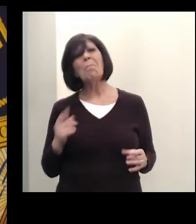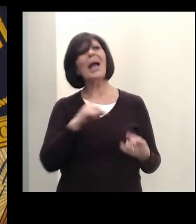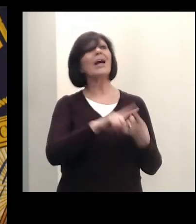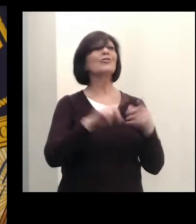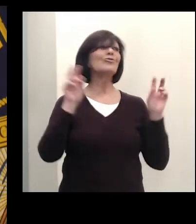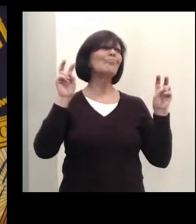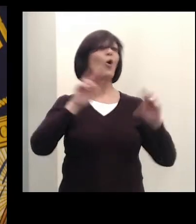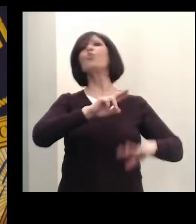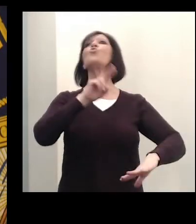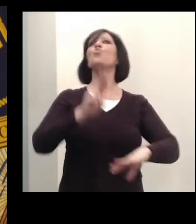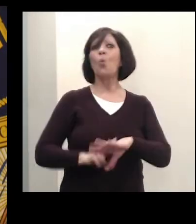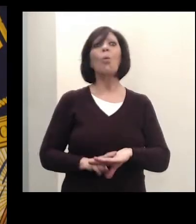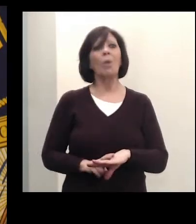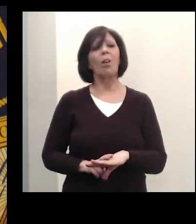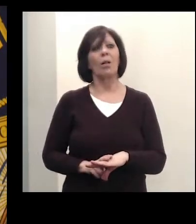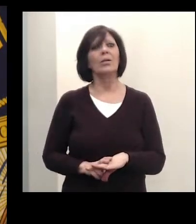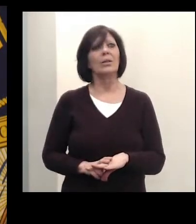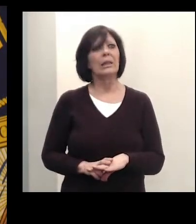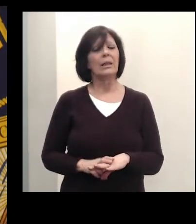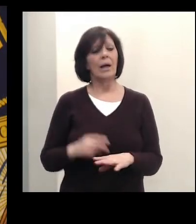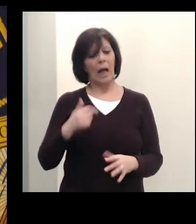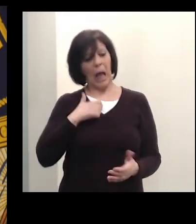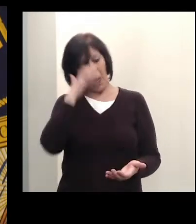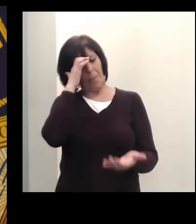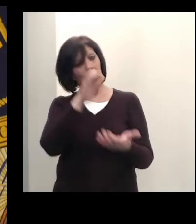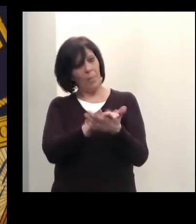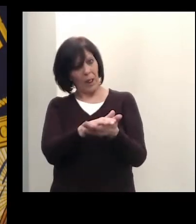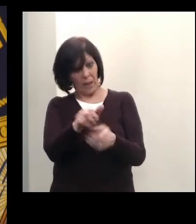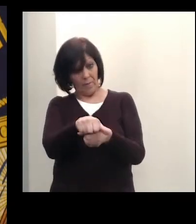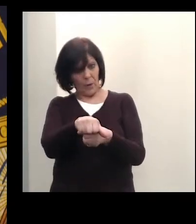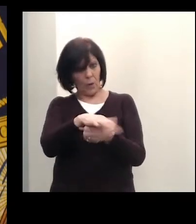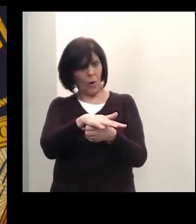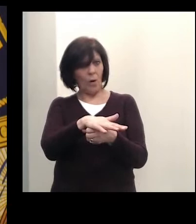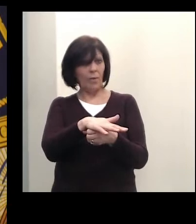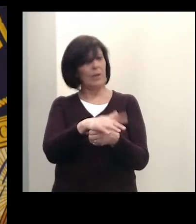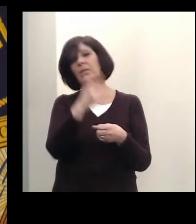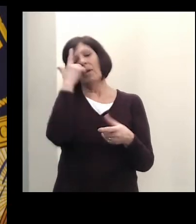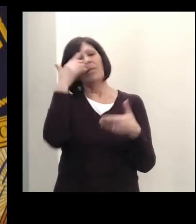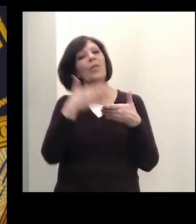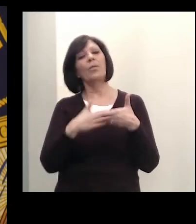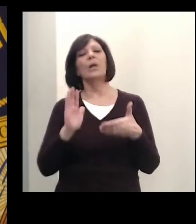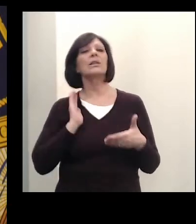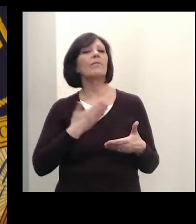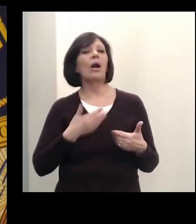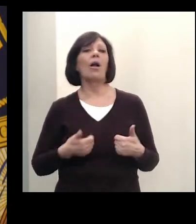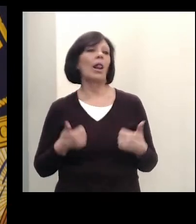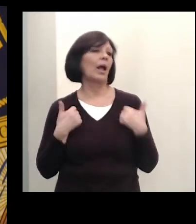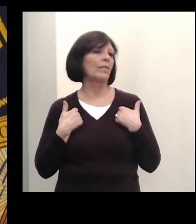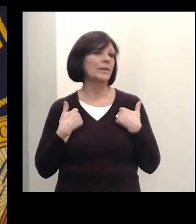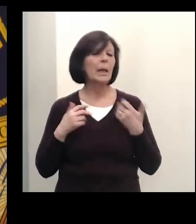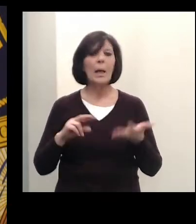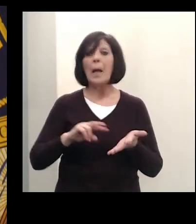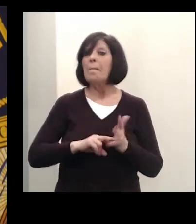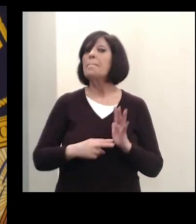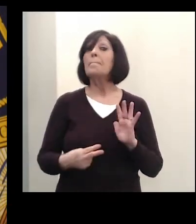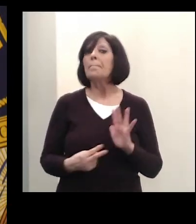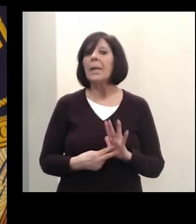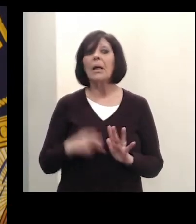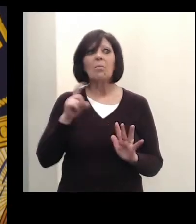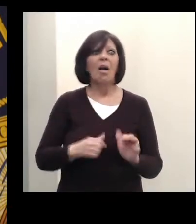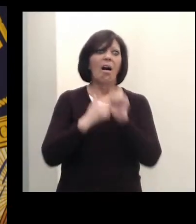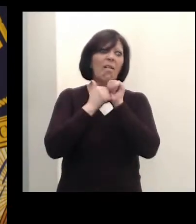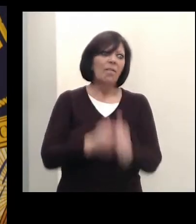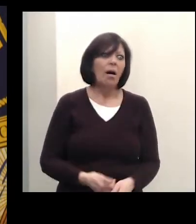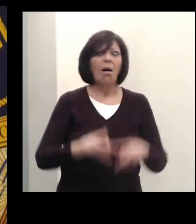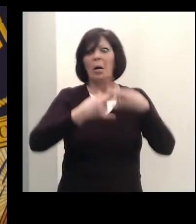life. I believe COVID's going to be with us for the rest of our lives in some form. That doesn't mean that we're going to be following the same